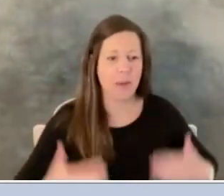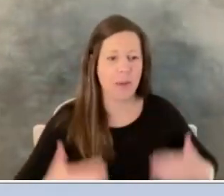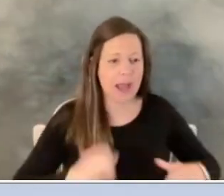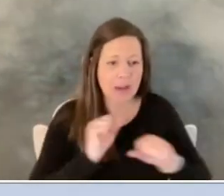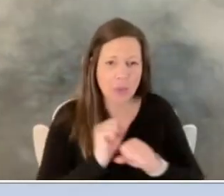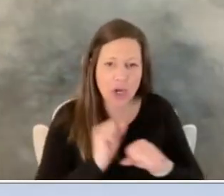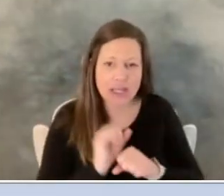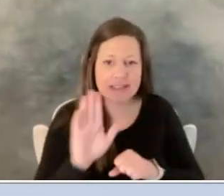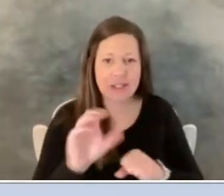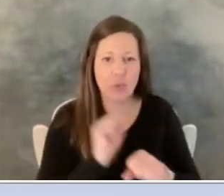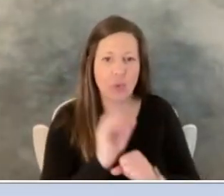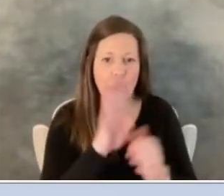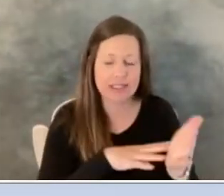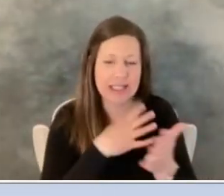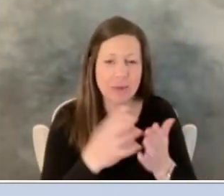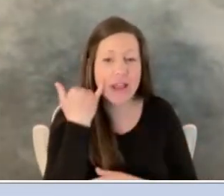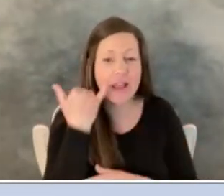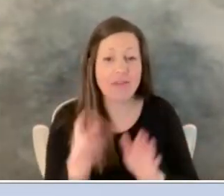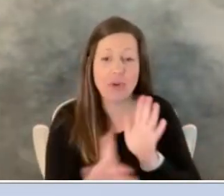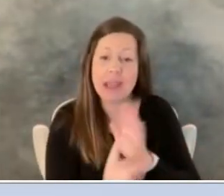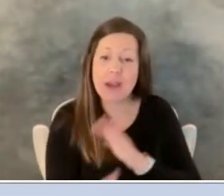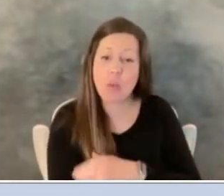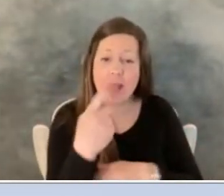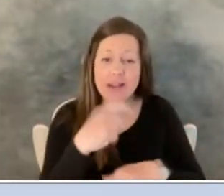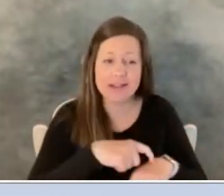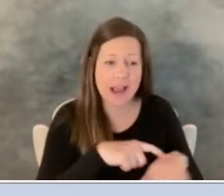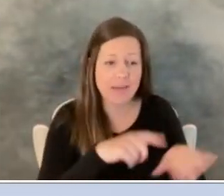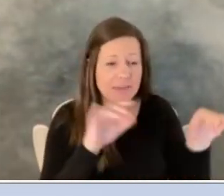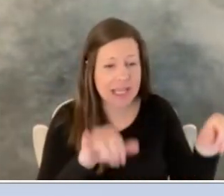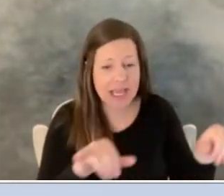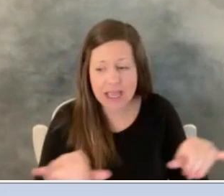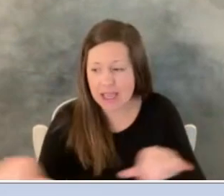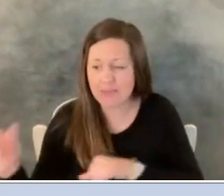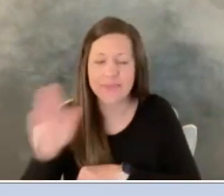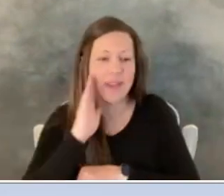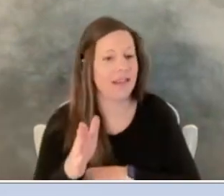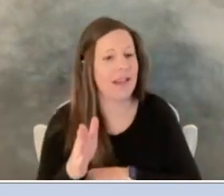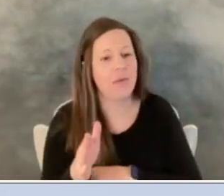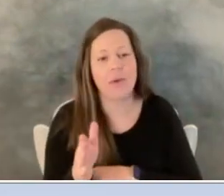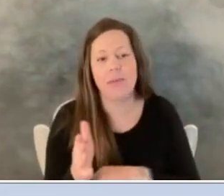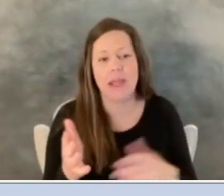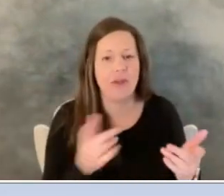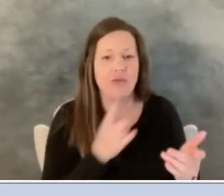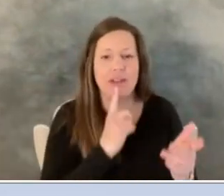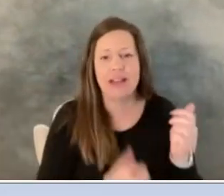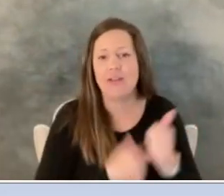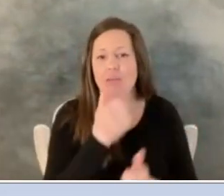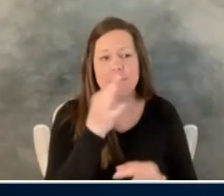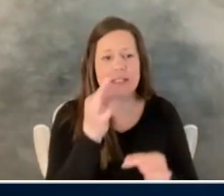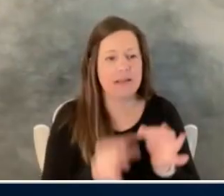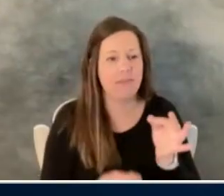schedule is. If you pick one consistent bedtime and just stick to that, I think that would be the simplest thing.